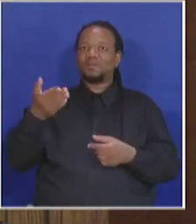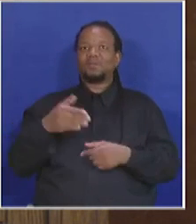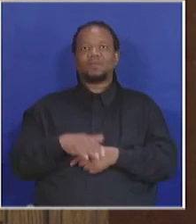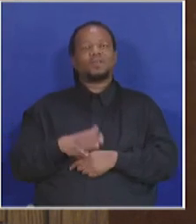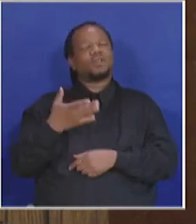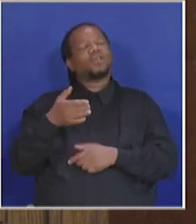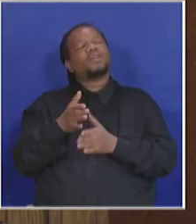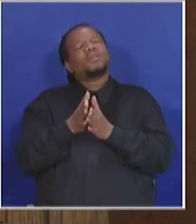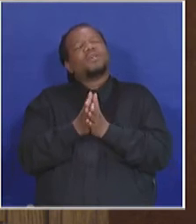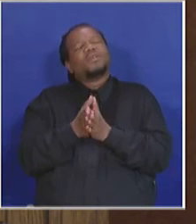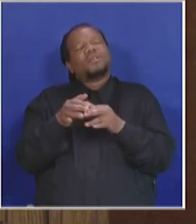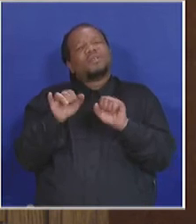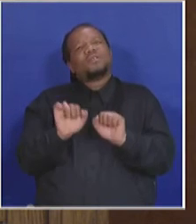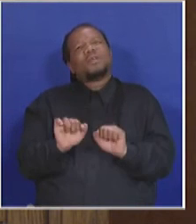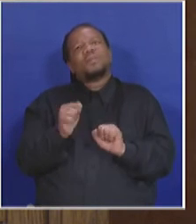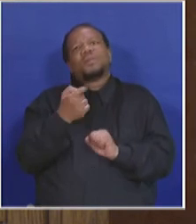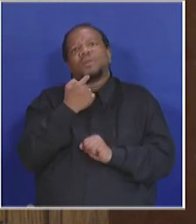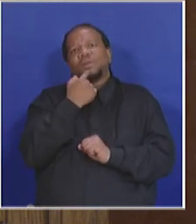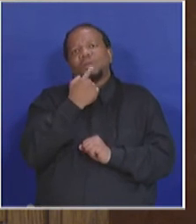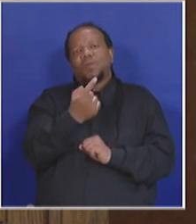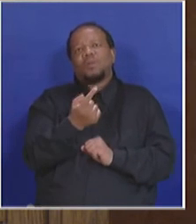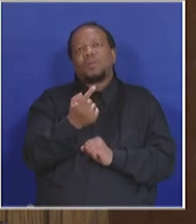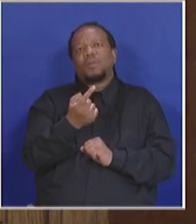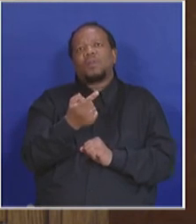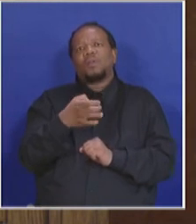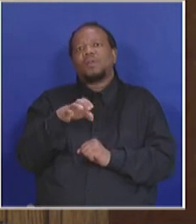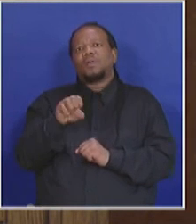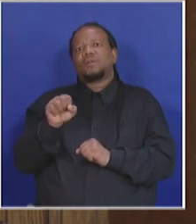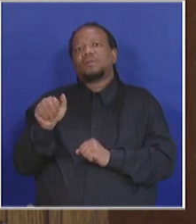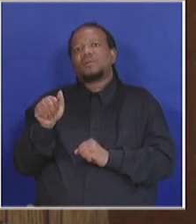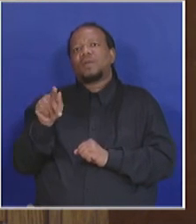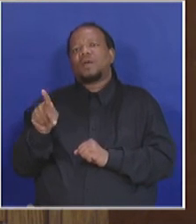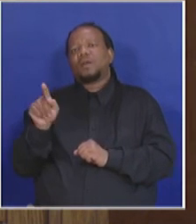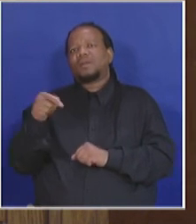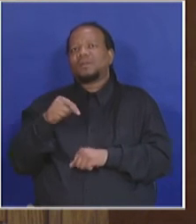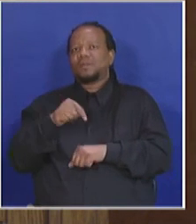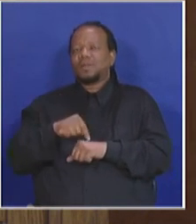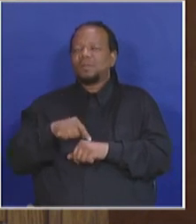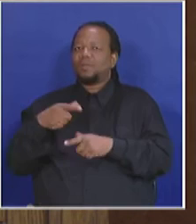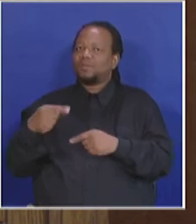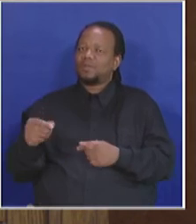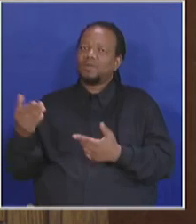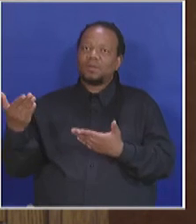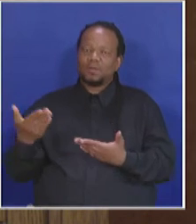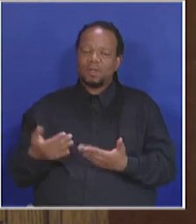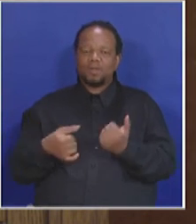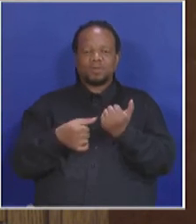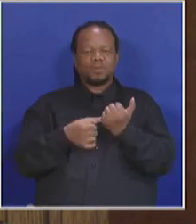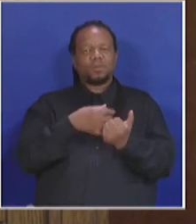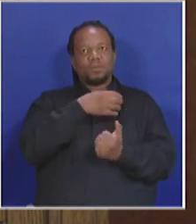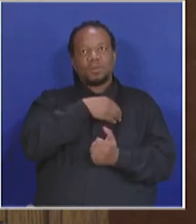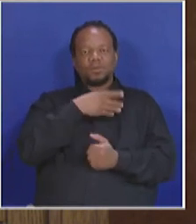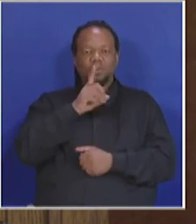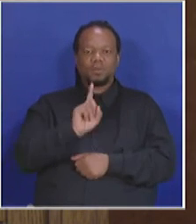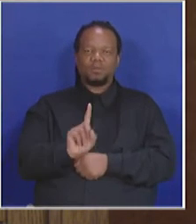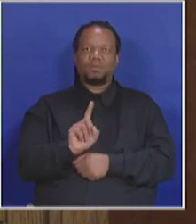Honorable Chair, but he assured us that... Thank he'll give you, us a Honorable chance. Esak. His time expired, and now I have the Deputy All right, Minister perhaps on the next